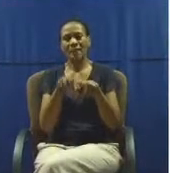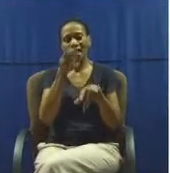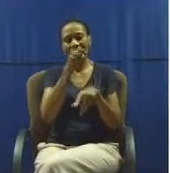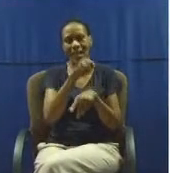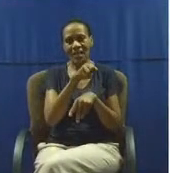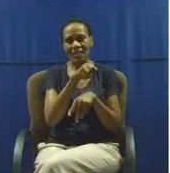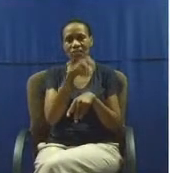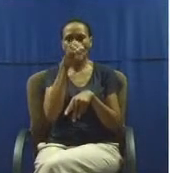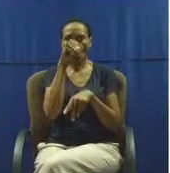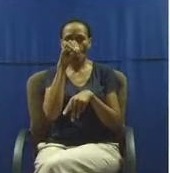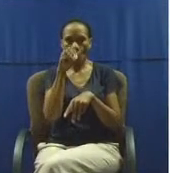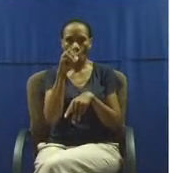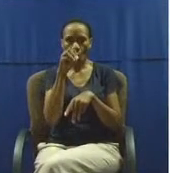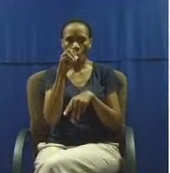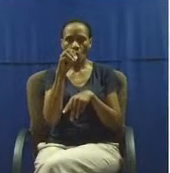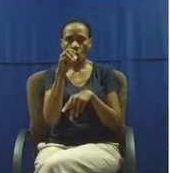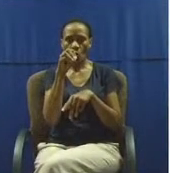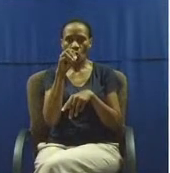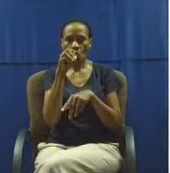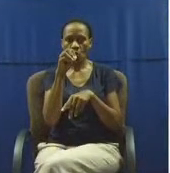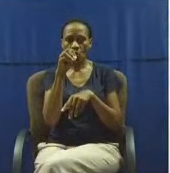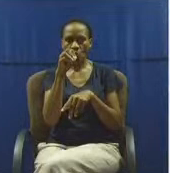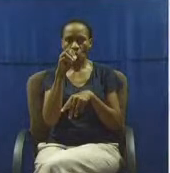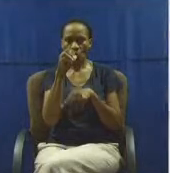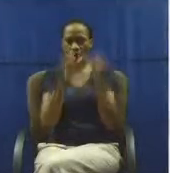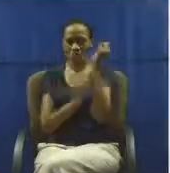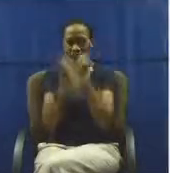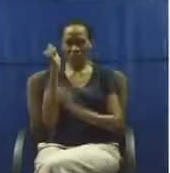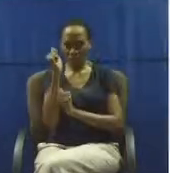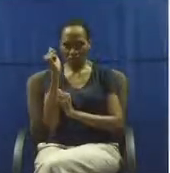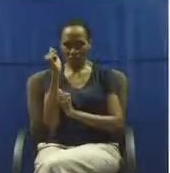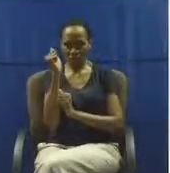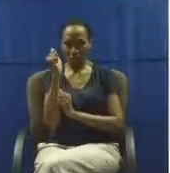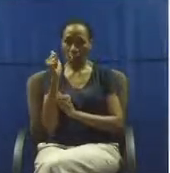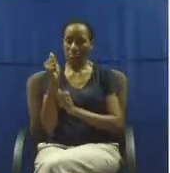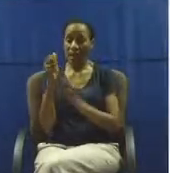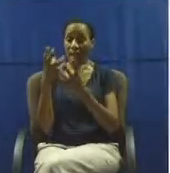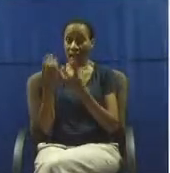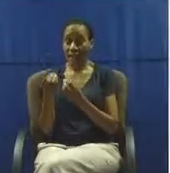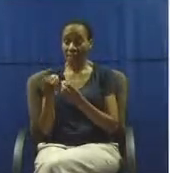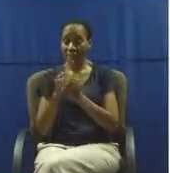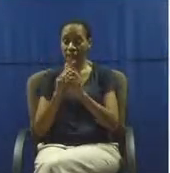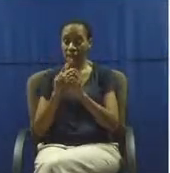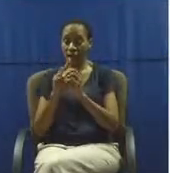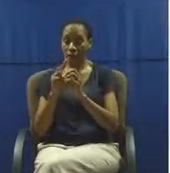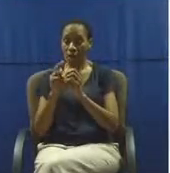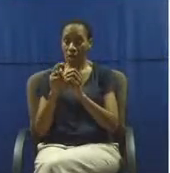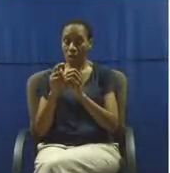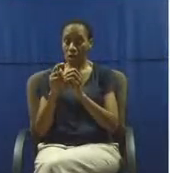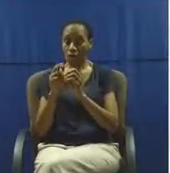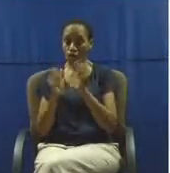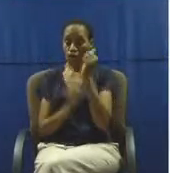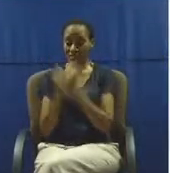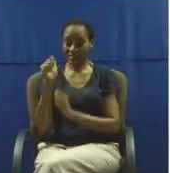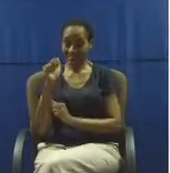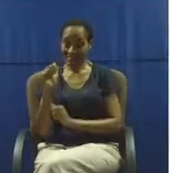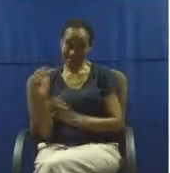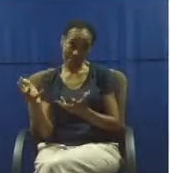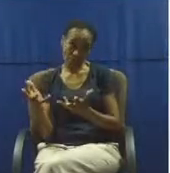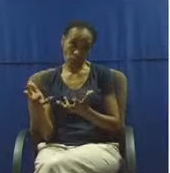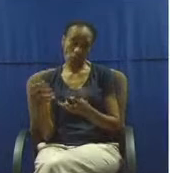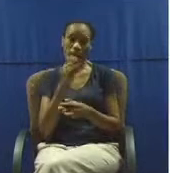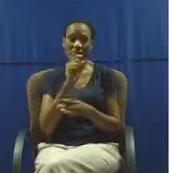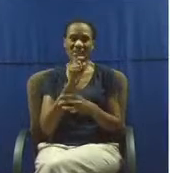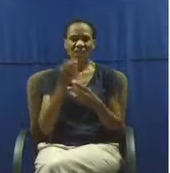state-owned structure, which has all these subsidiaries, we will then be able to have commonality